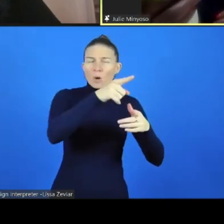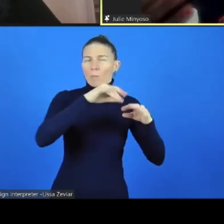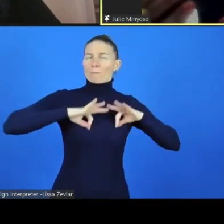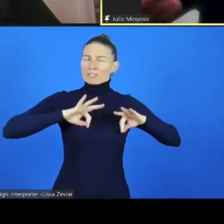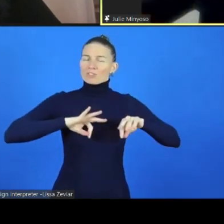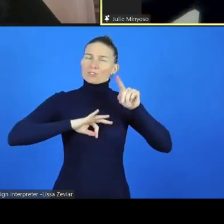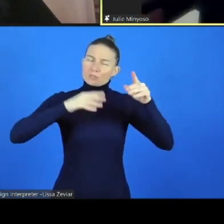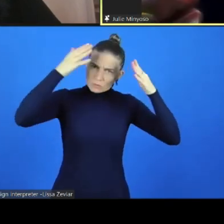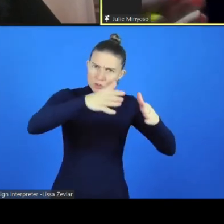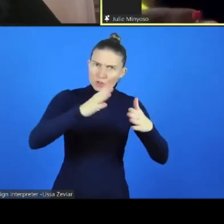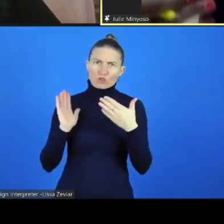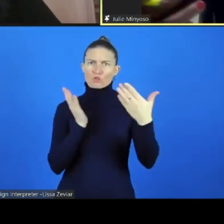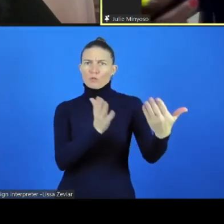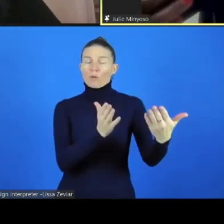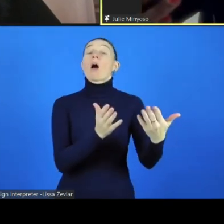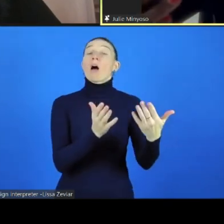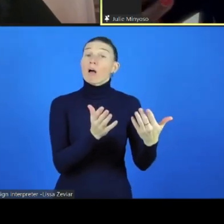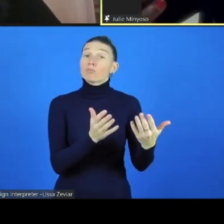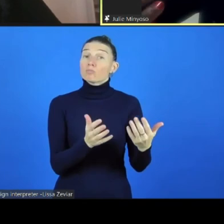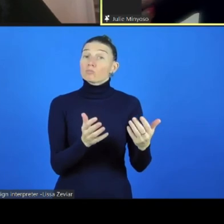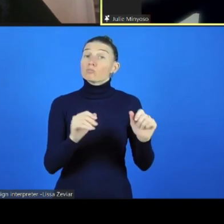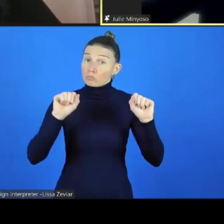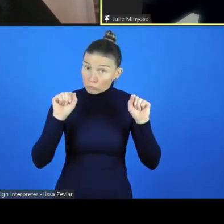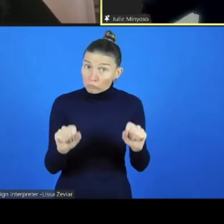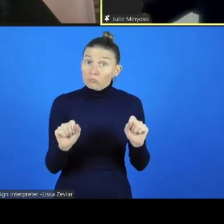how then persons with disabilities can be able to access